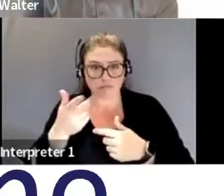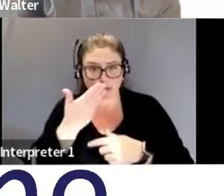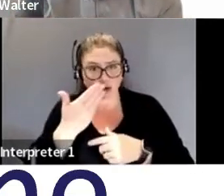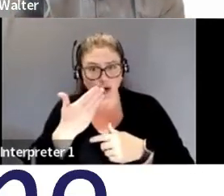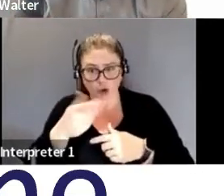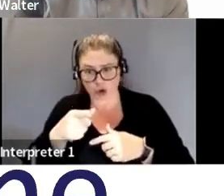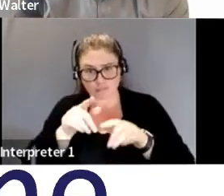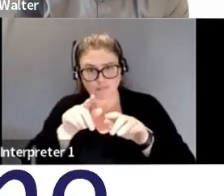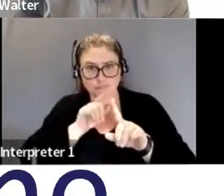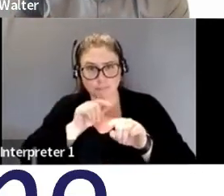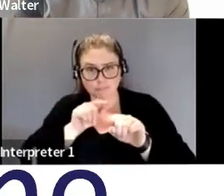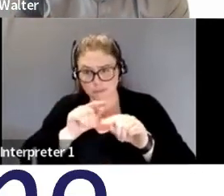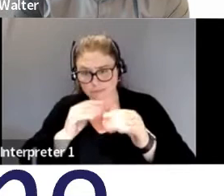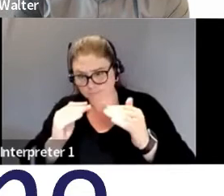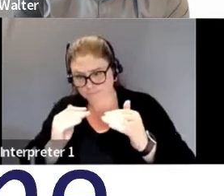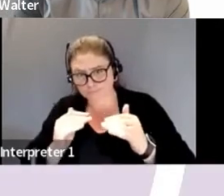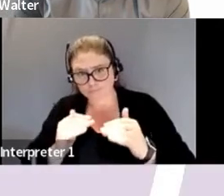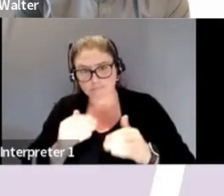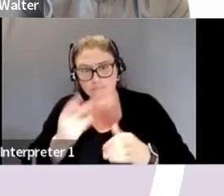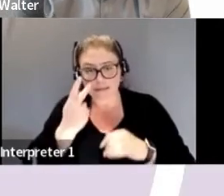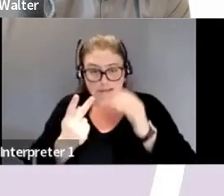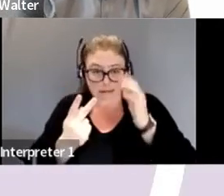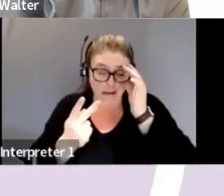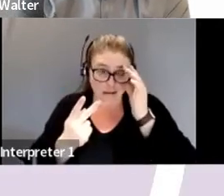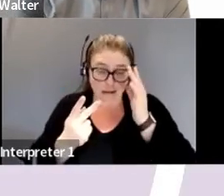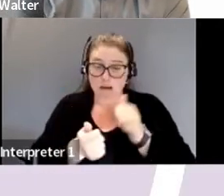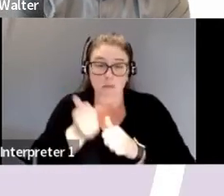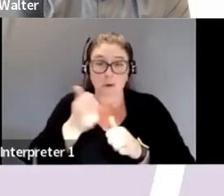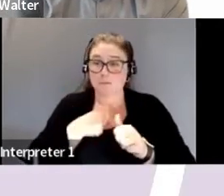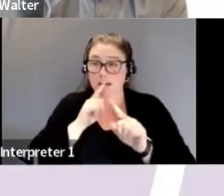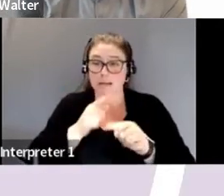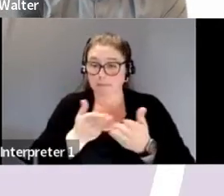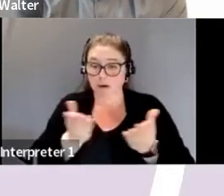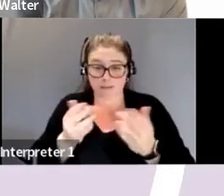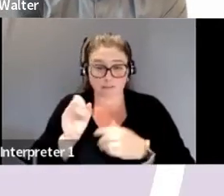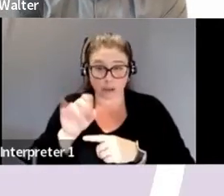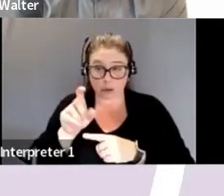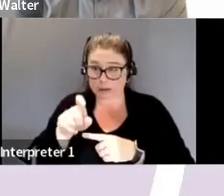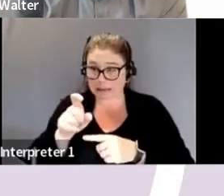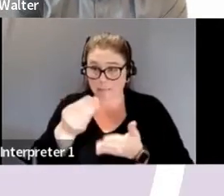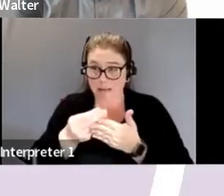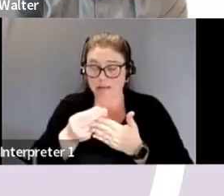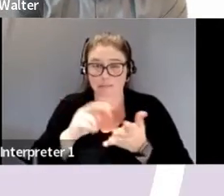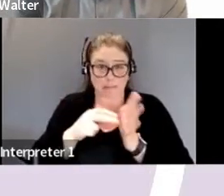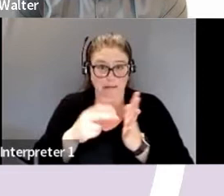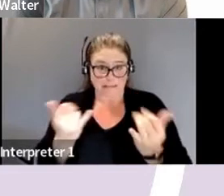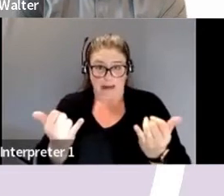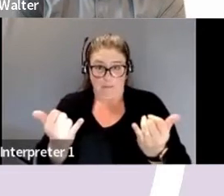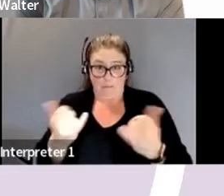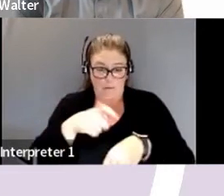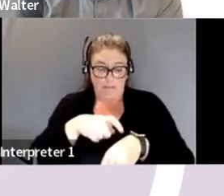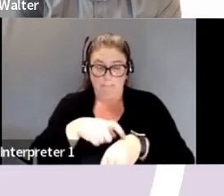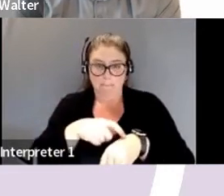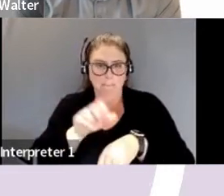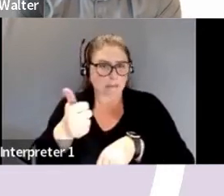correct answers. And the answer that I have for everybody is if you need funds, it's time, right? So anytime in the